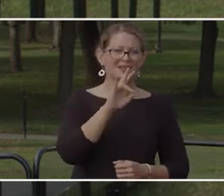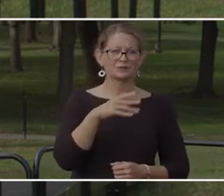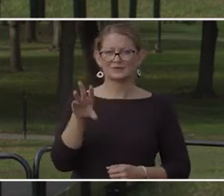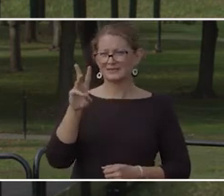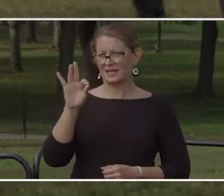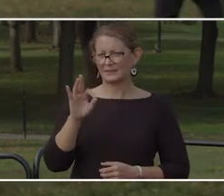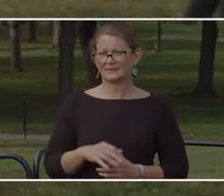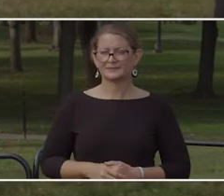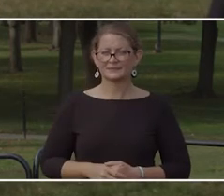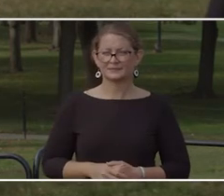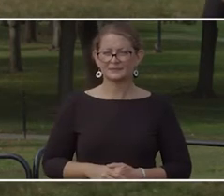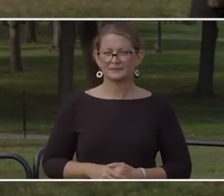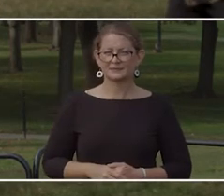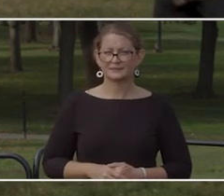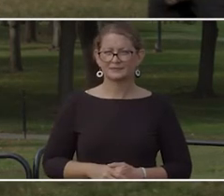1967-1969.